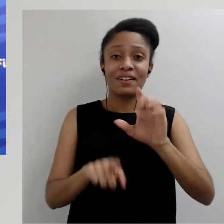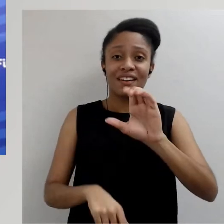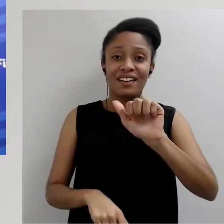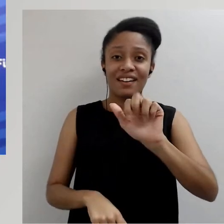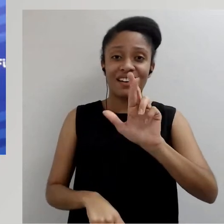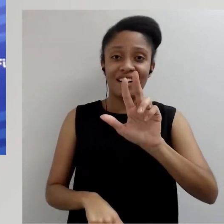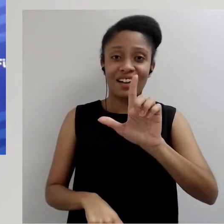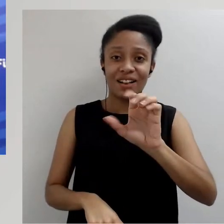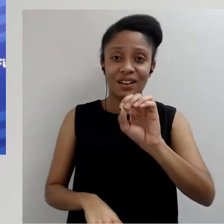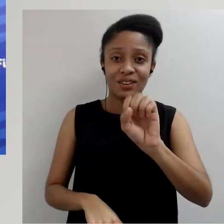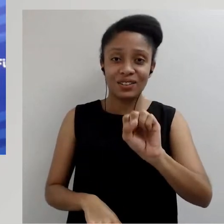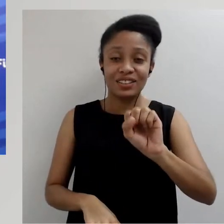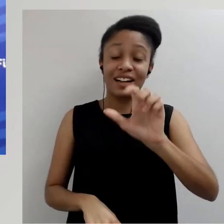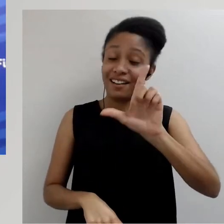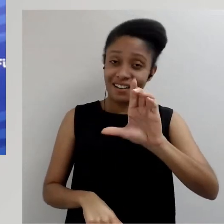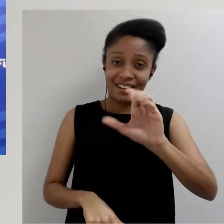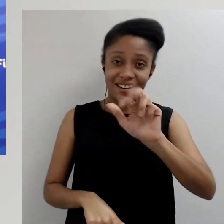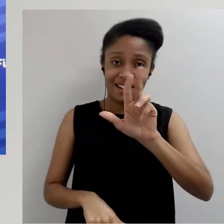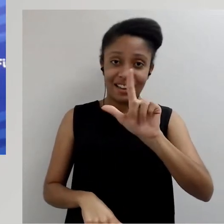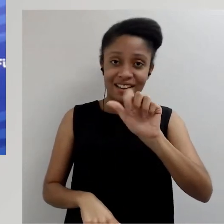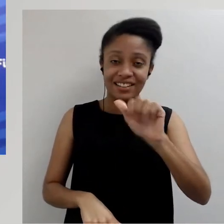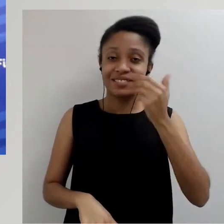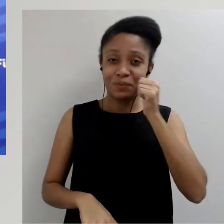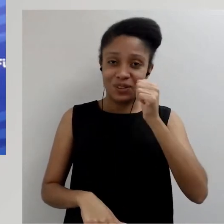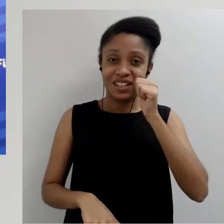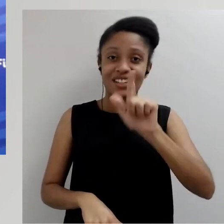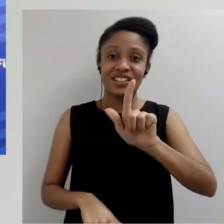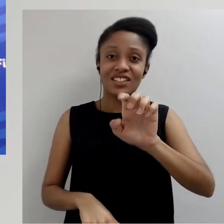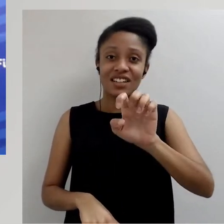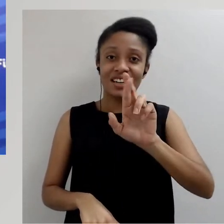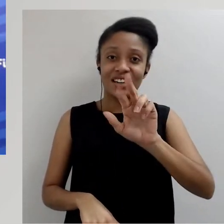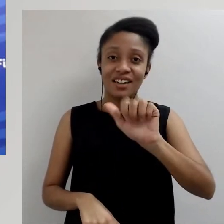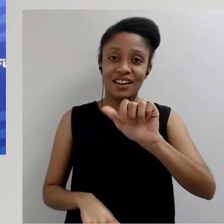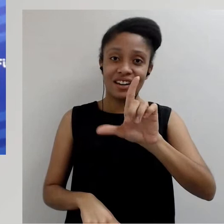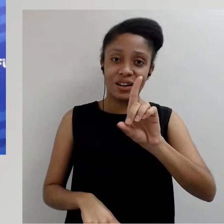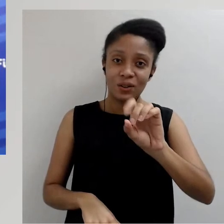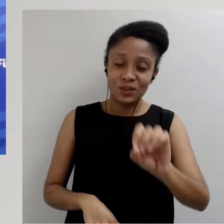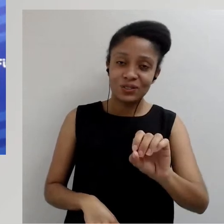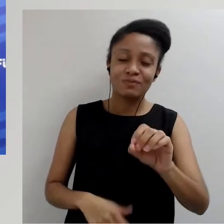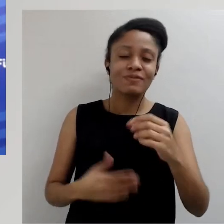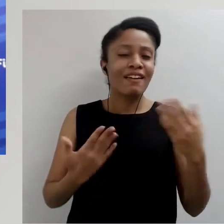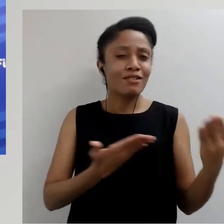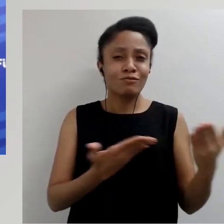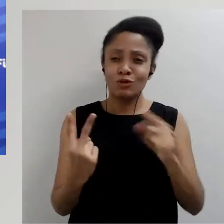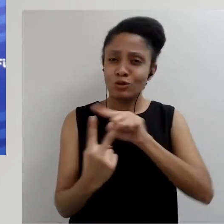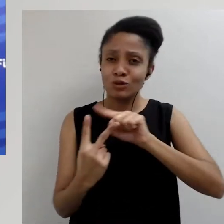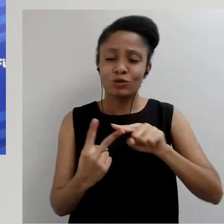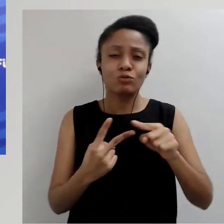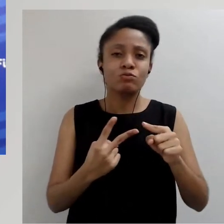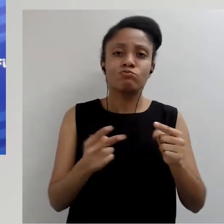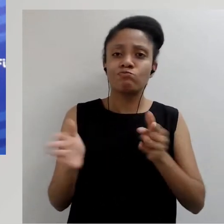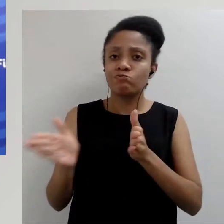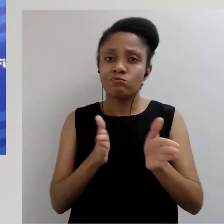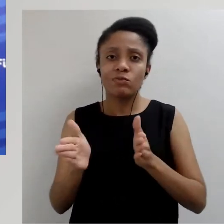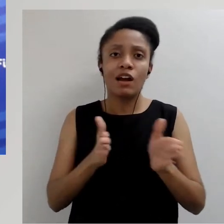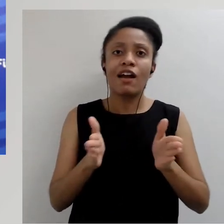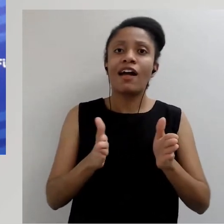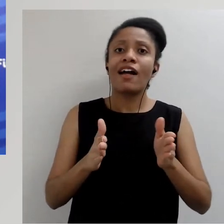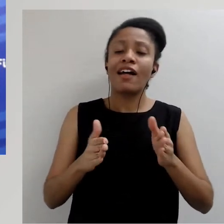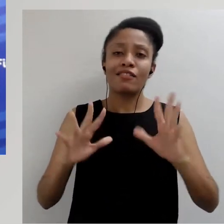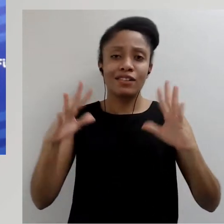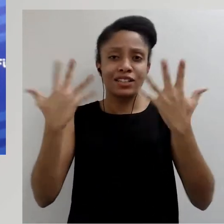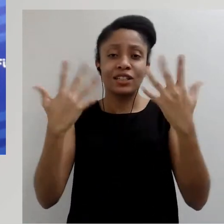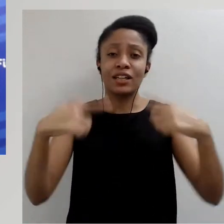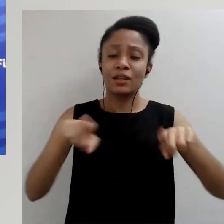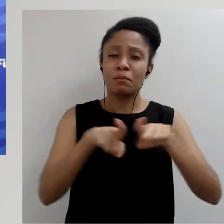event. I extend my thanks to the president, the Union of the Printing Industry that were here during